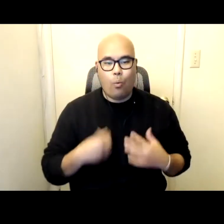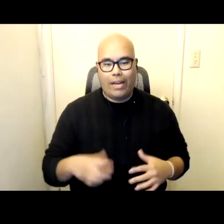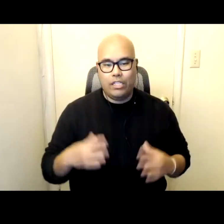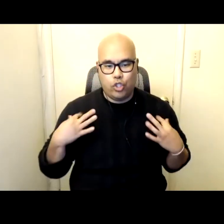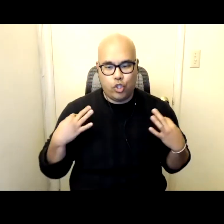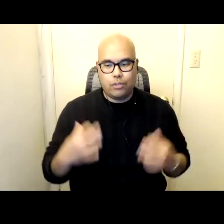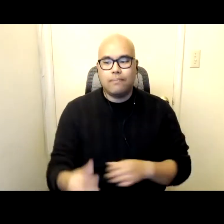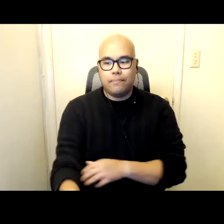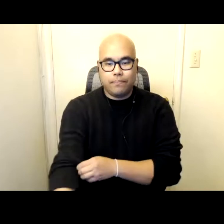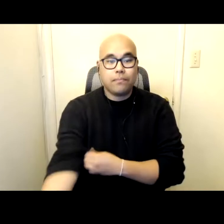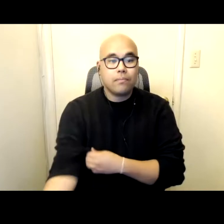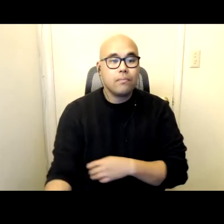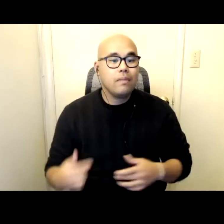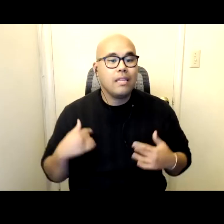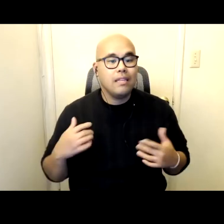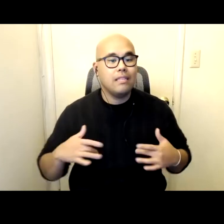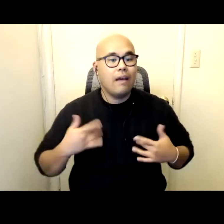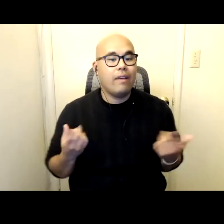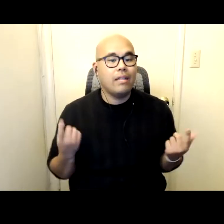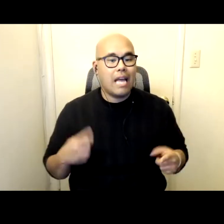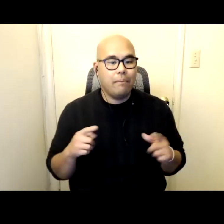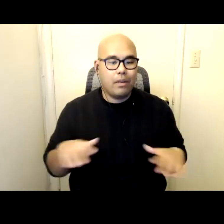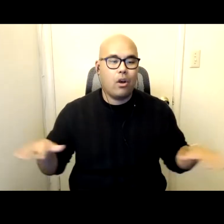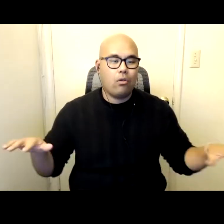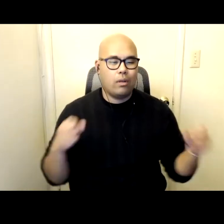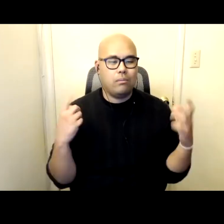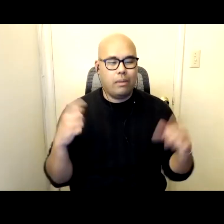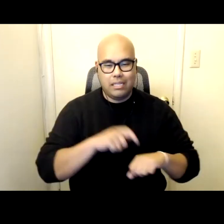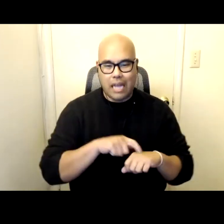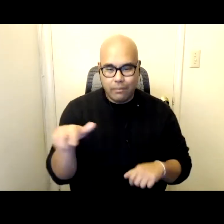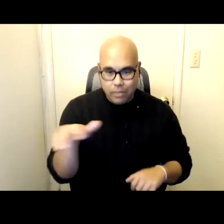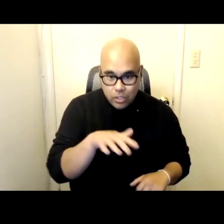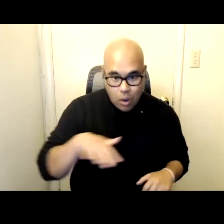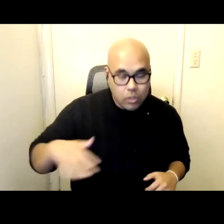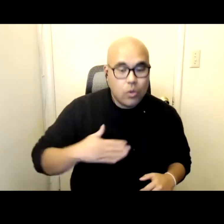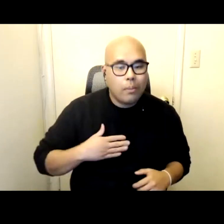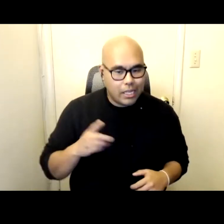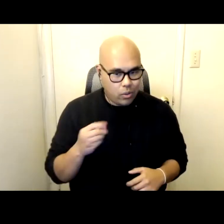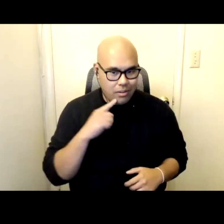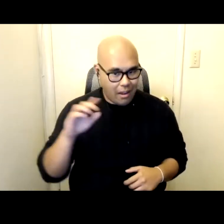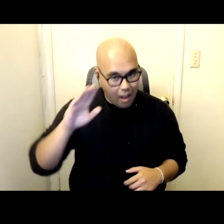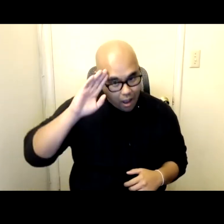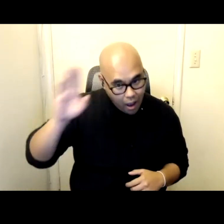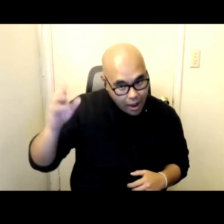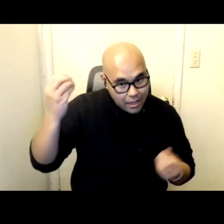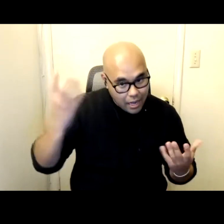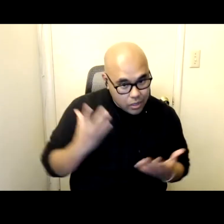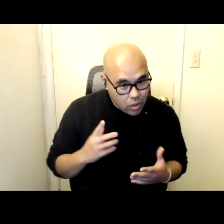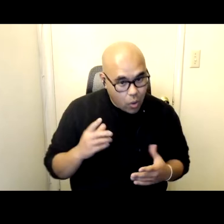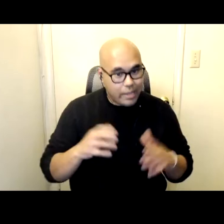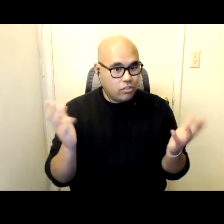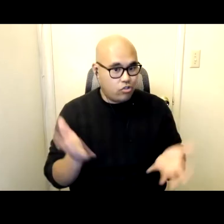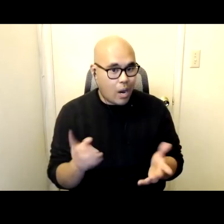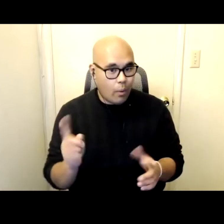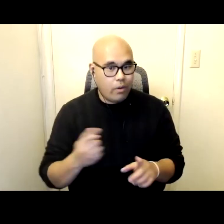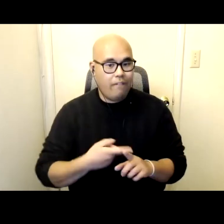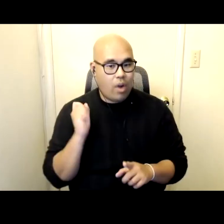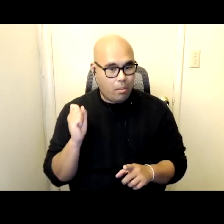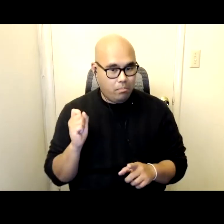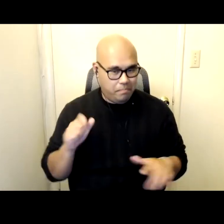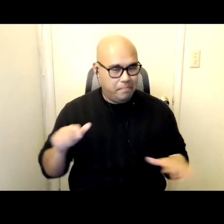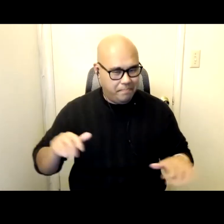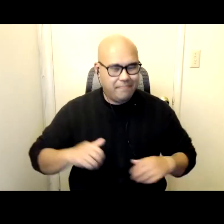shirt. This event is taking place across multiple time zones, so please do say hi. Let us know in the chat where you're watching